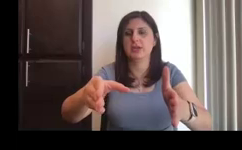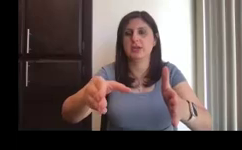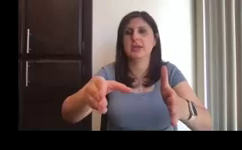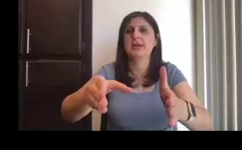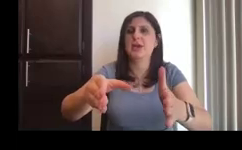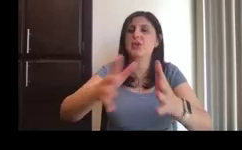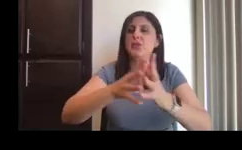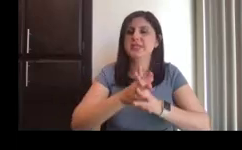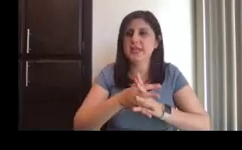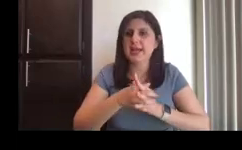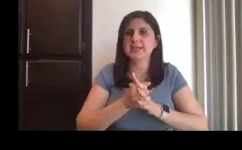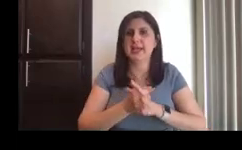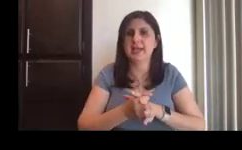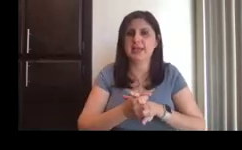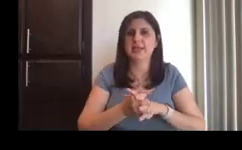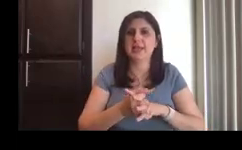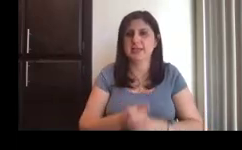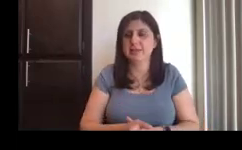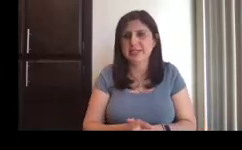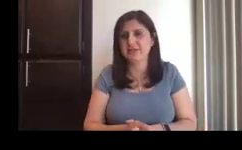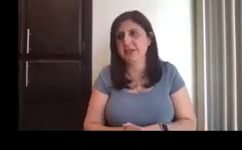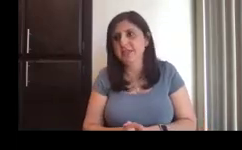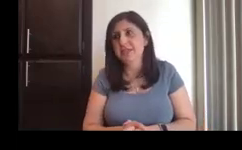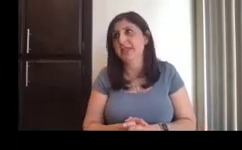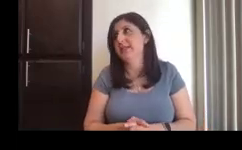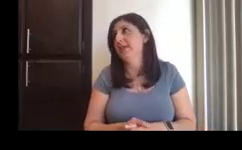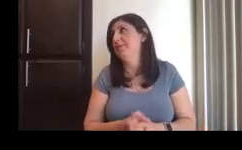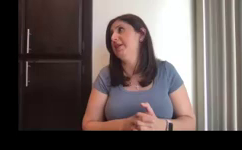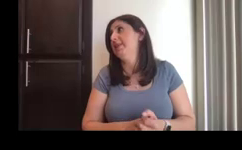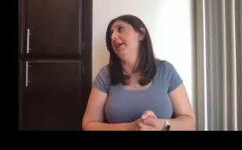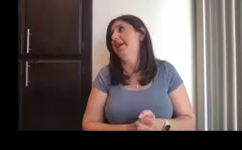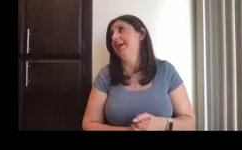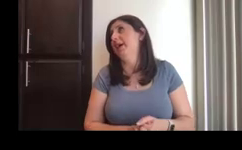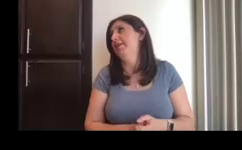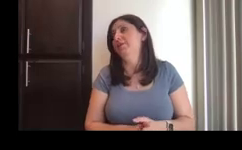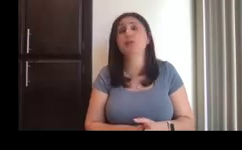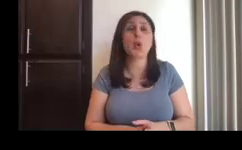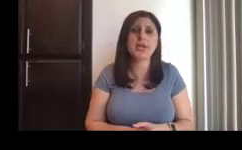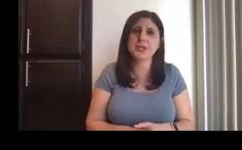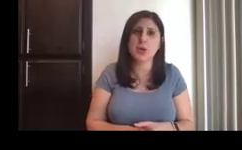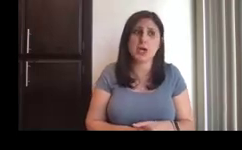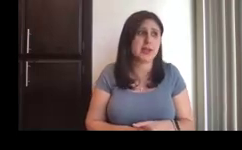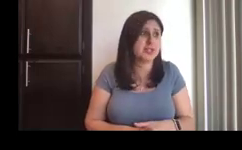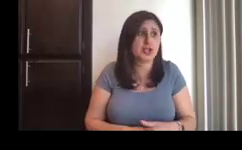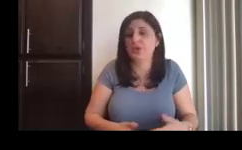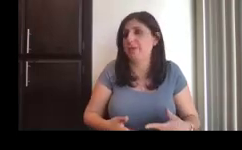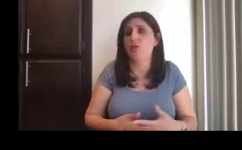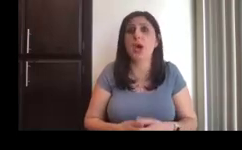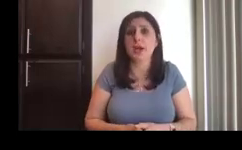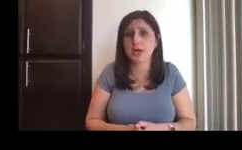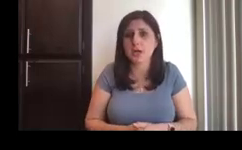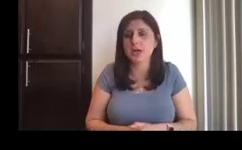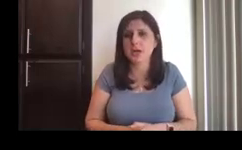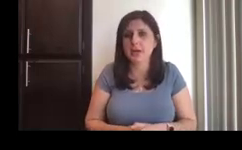river. Now, the reason I say that this can mean different things because it could be like if it was pouring too hard and there was a stream